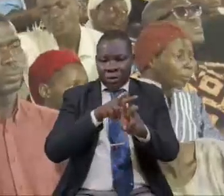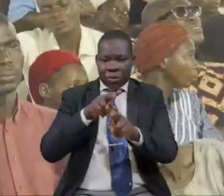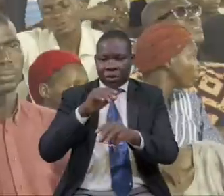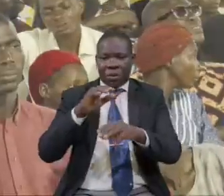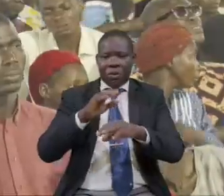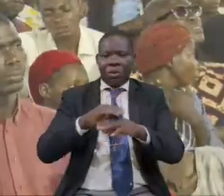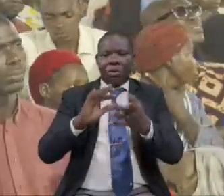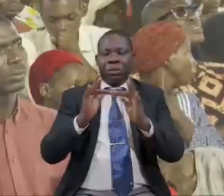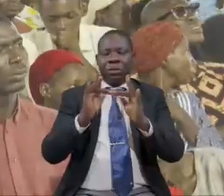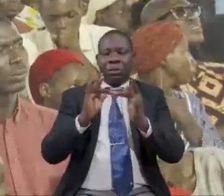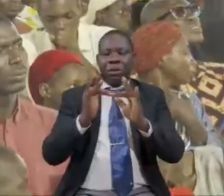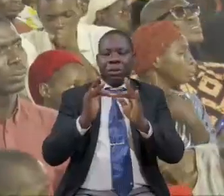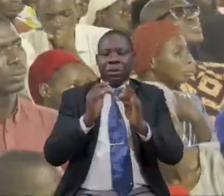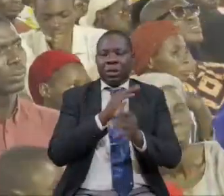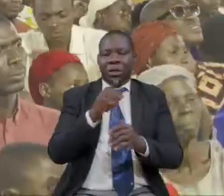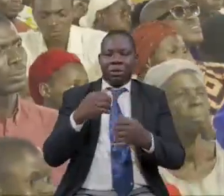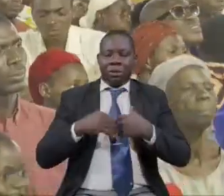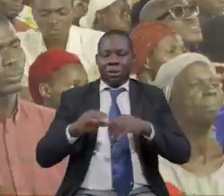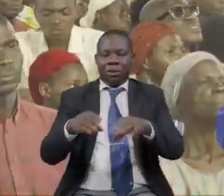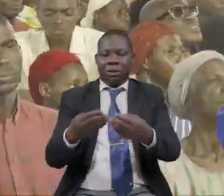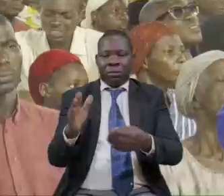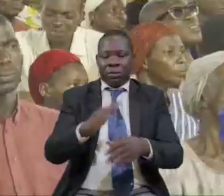and you have given your life to Christ,